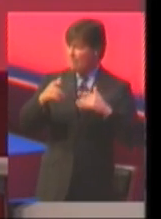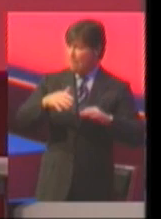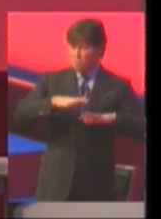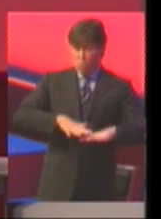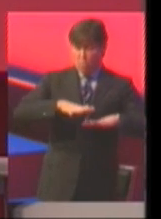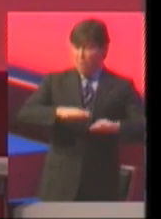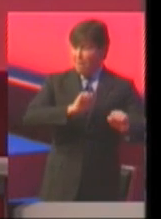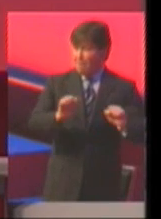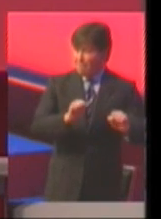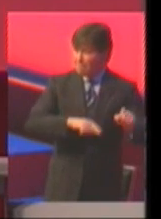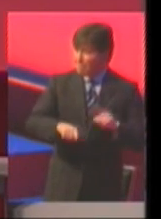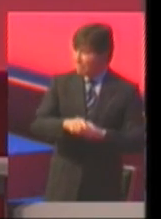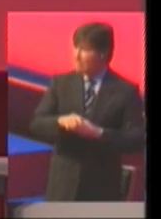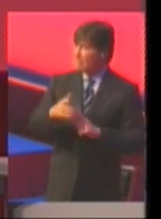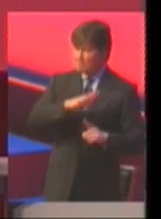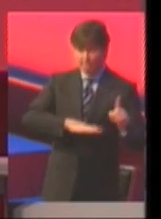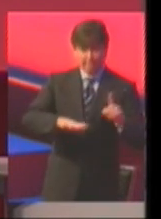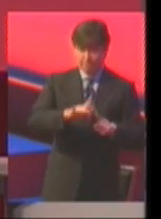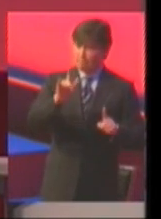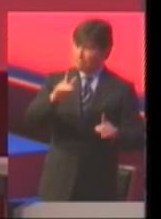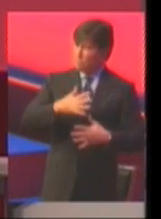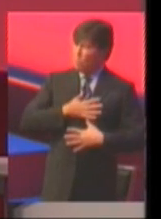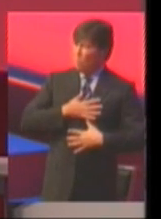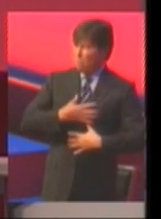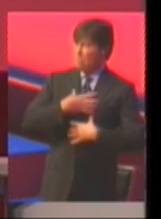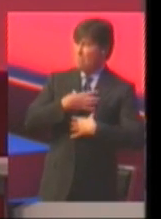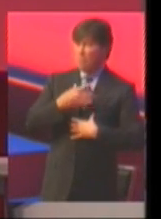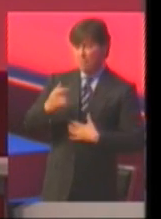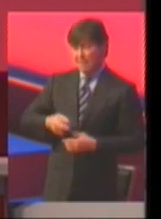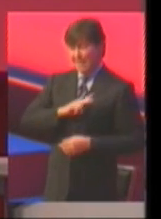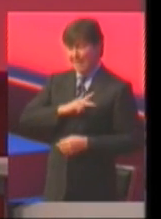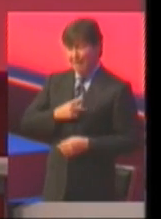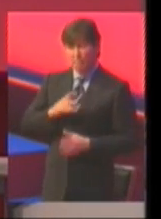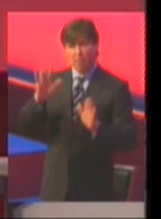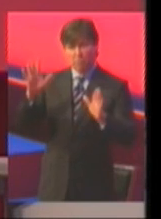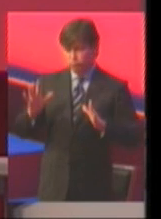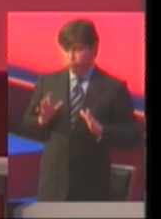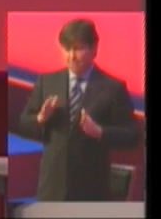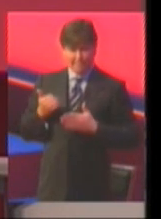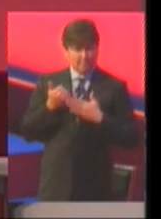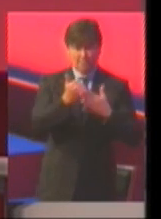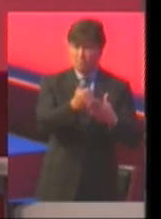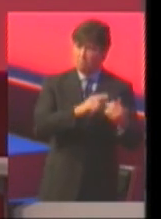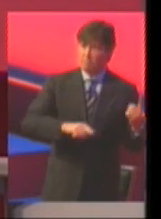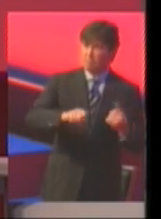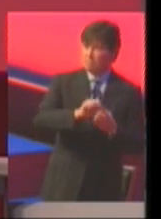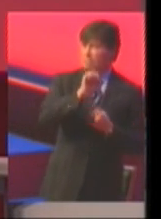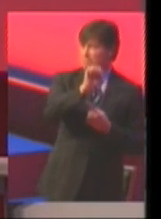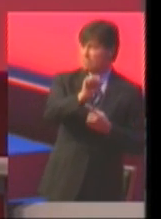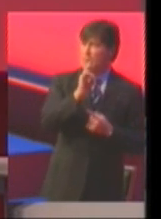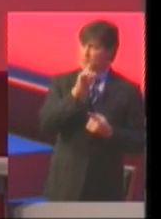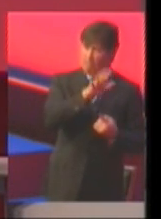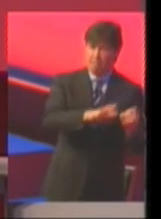Pacific, I can assure you this Labour Party, this Labour government, stands ready to act to support the people of